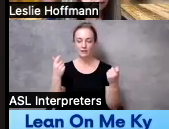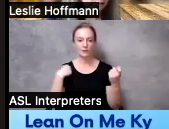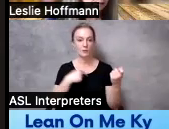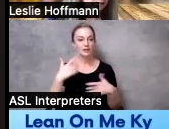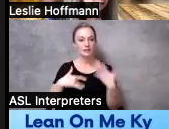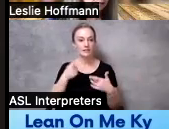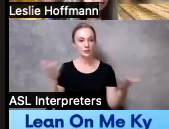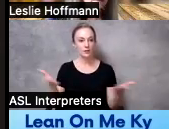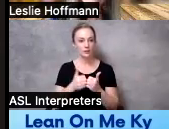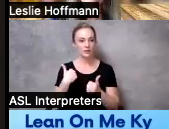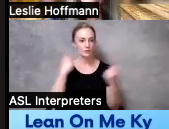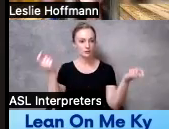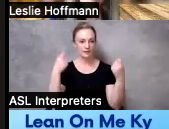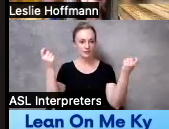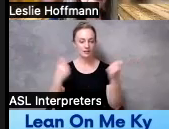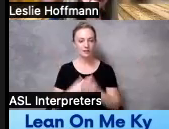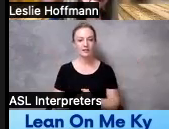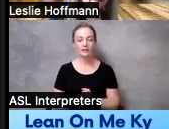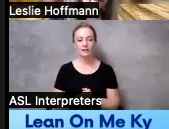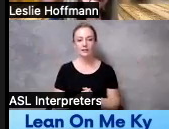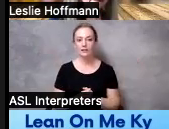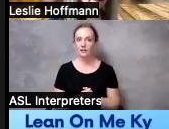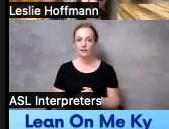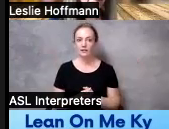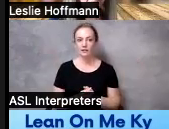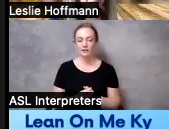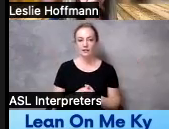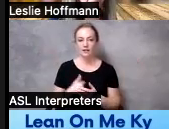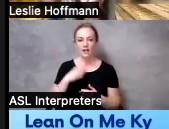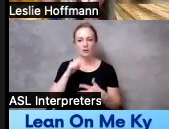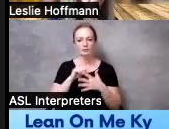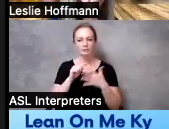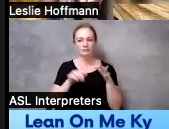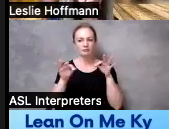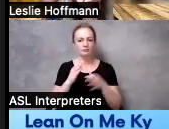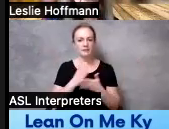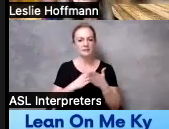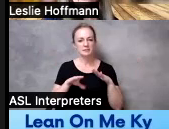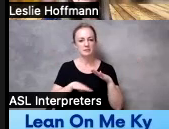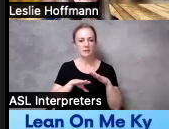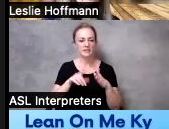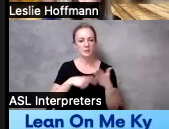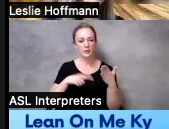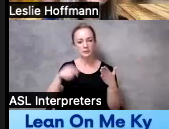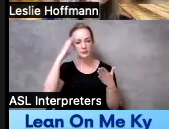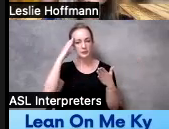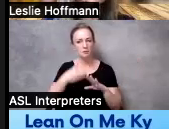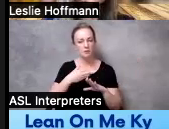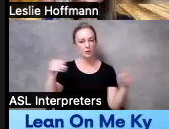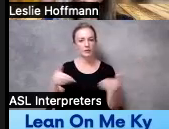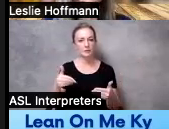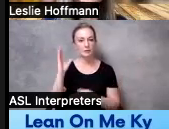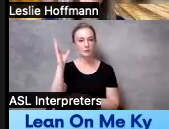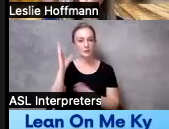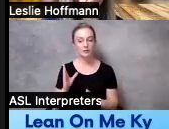you're here with us to celebrate. I'm going to go over just a couple of housekeeping slides before we introduce the presenters. Our